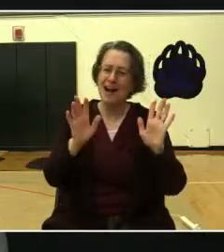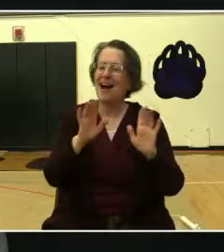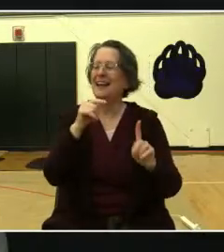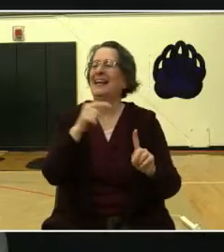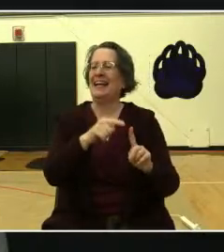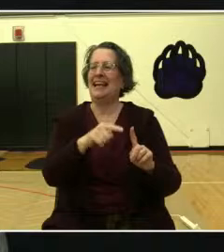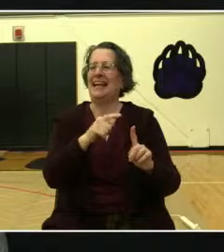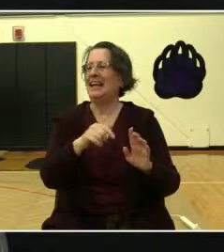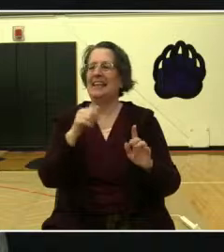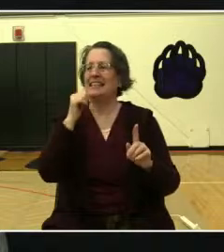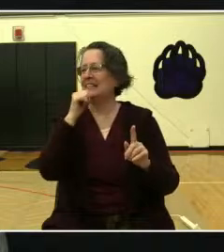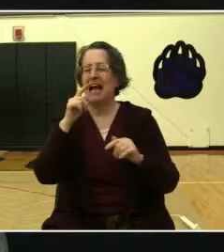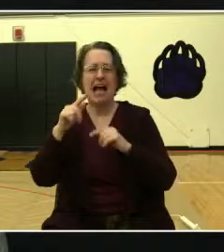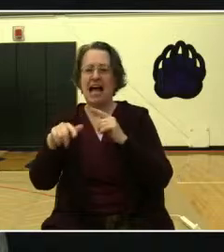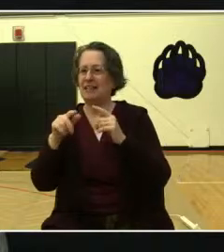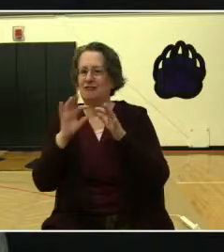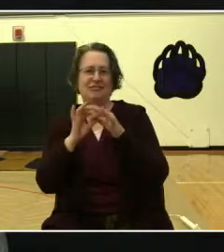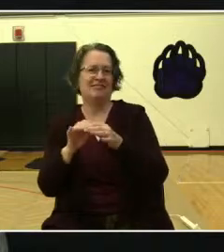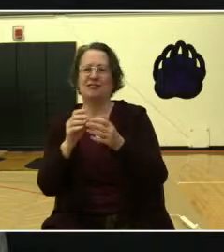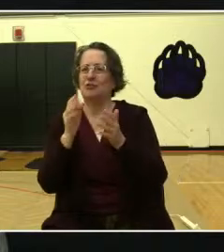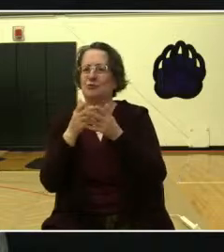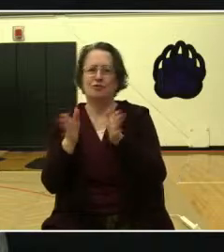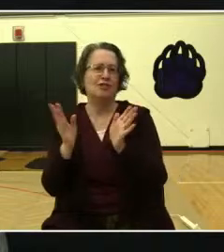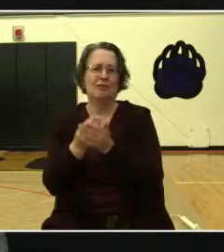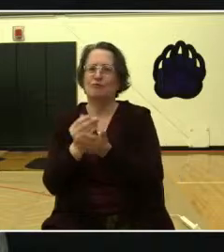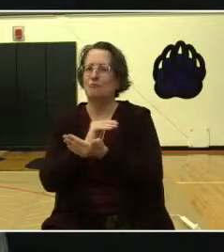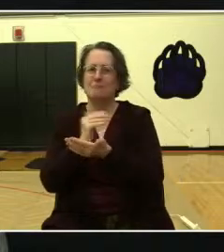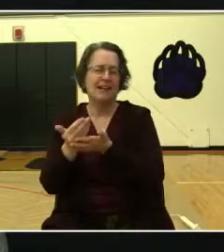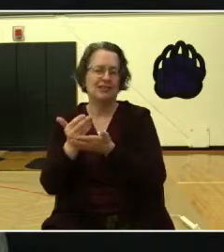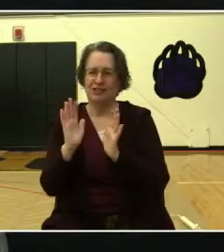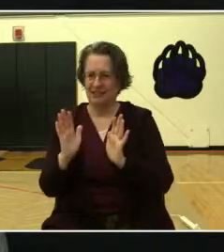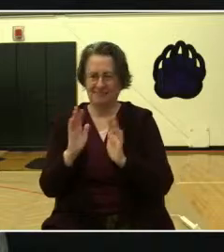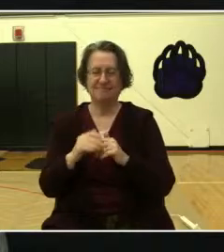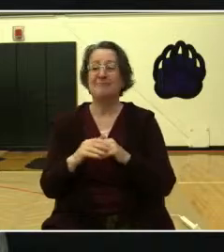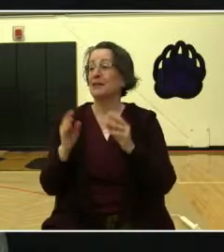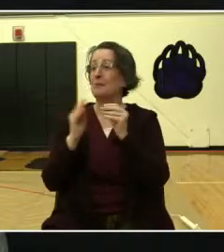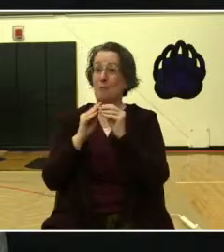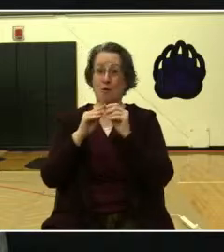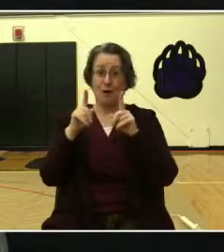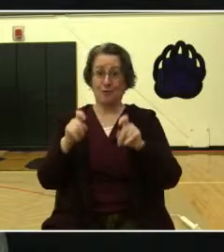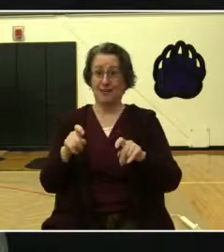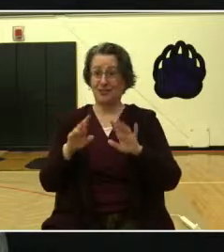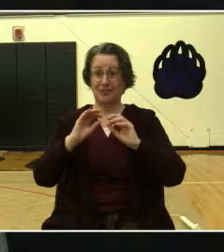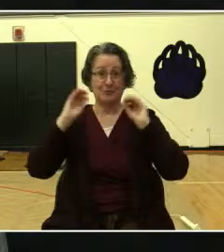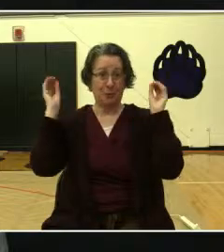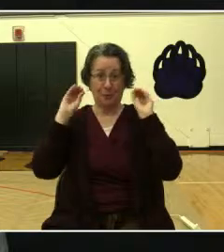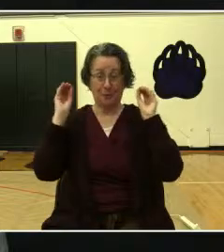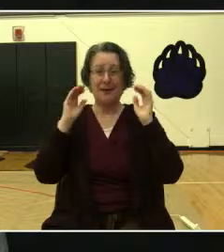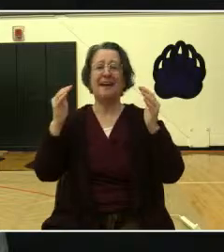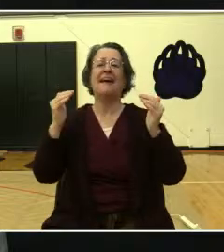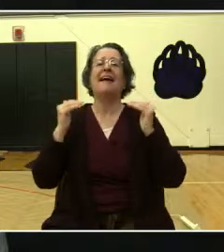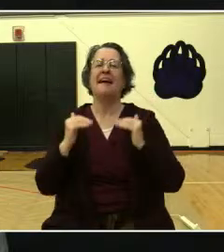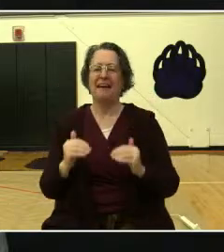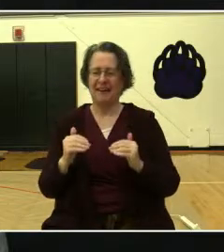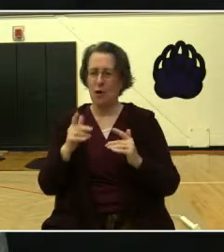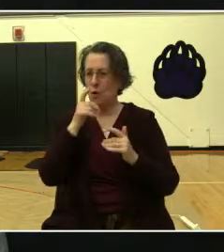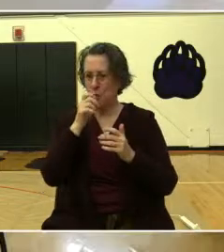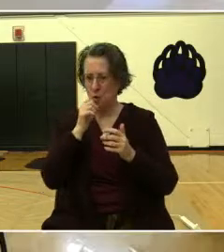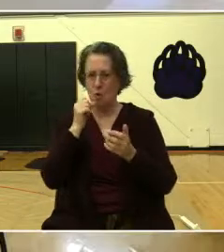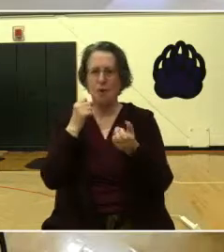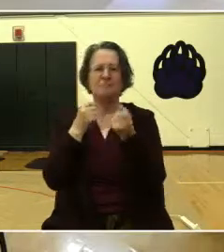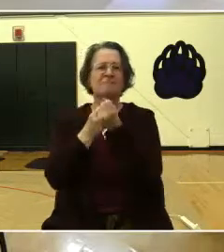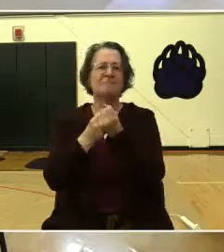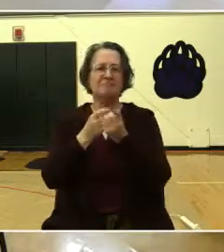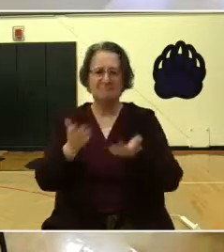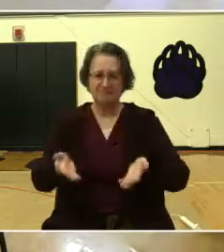further comments about article 9 seeing none all those in favor of article 9 please